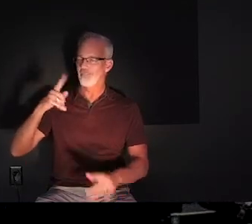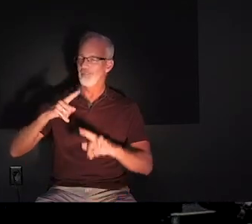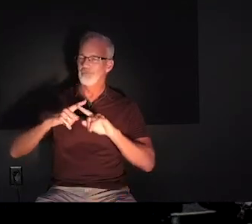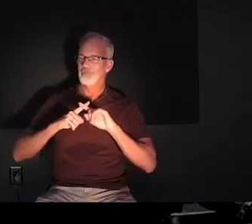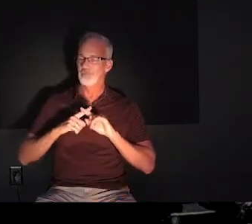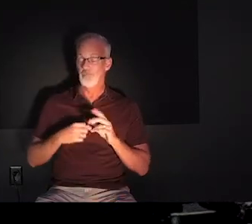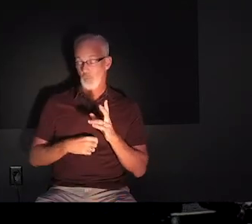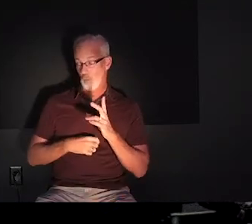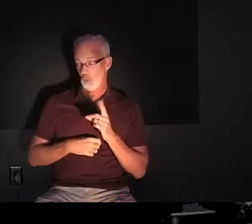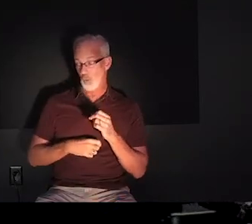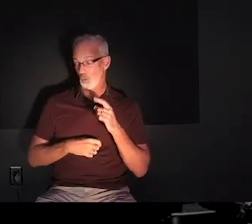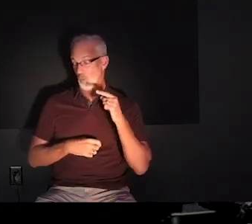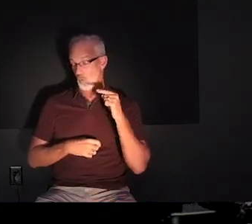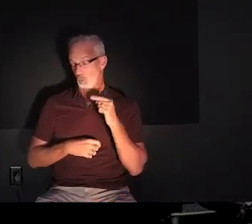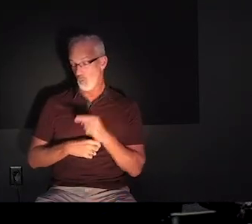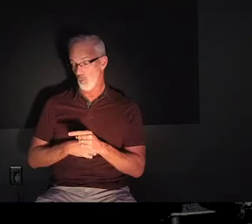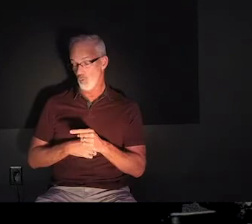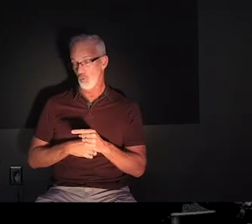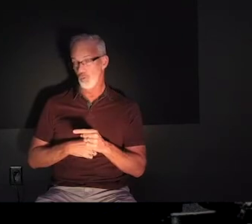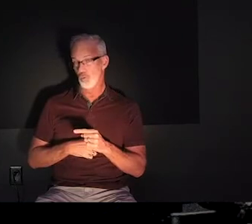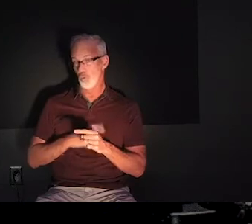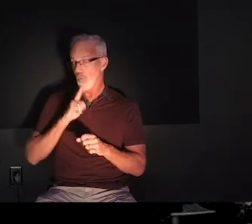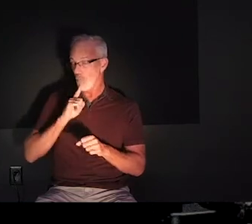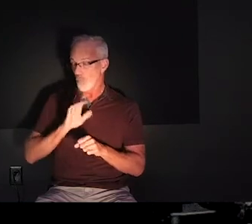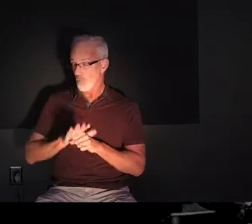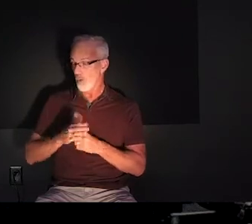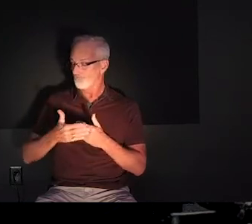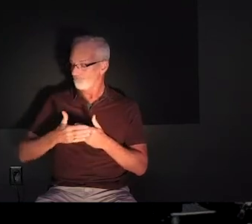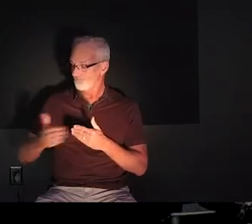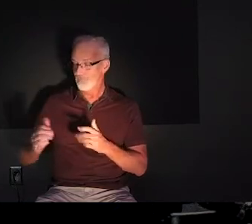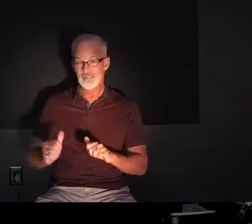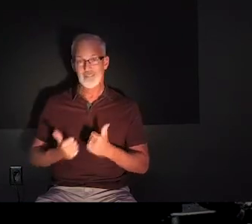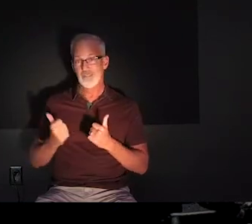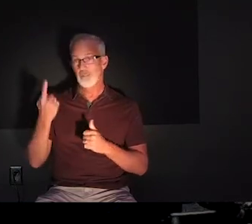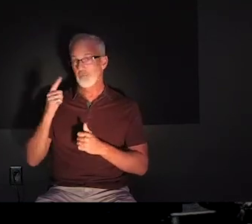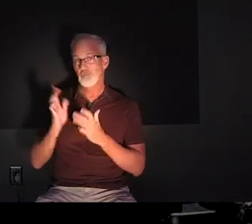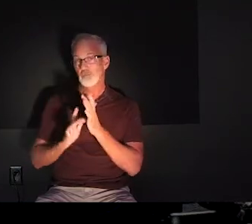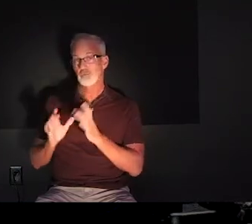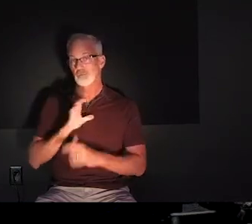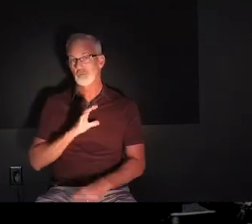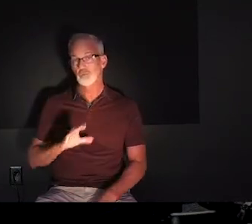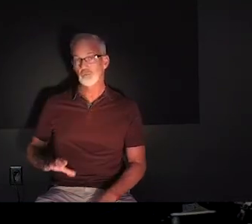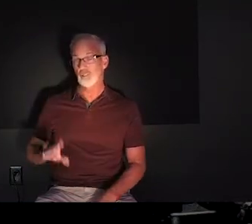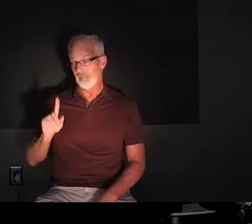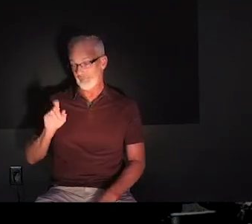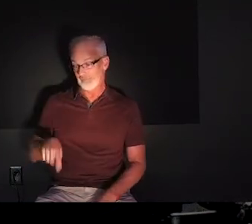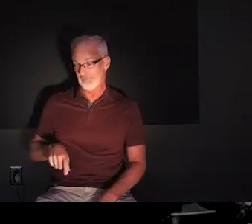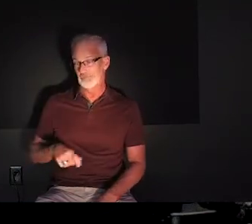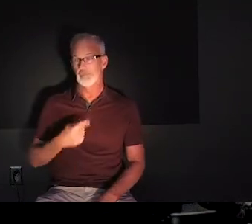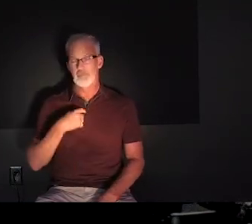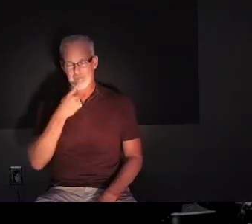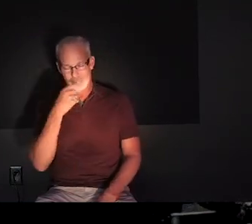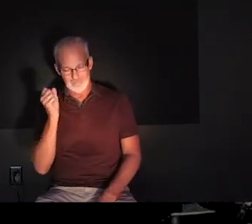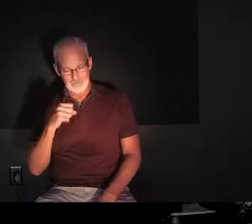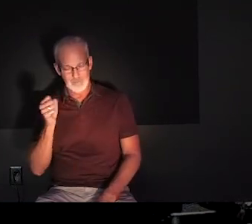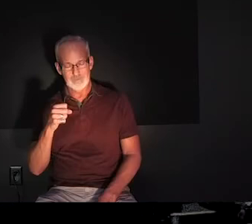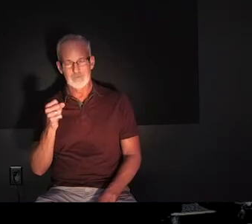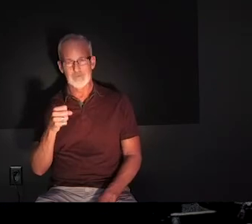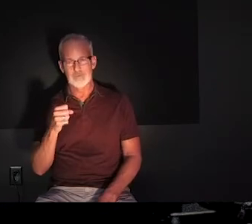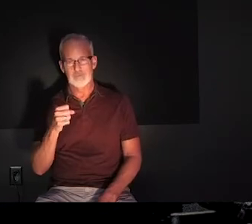"Do you commit today that you want to live for Jesus Christ the rest of your life?" I said,